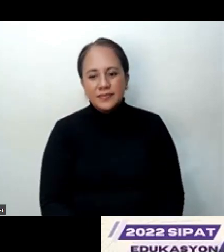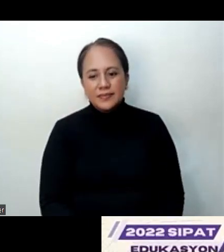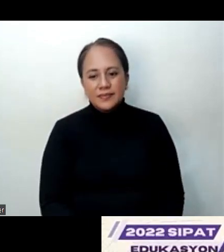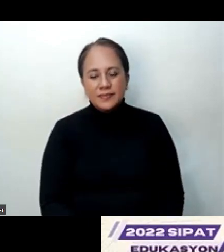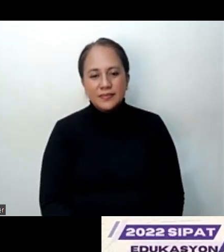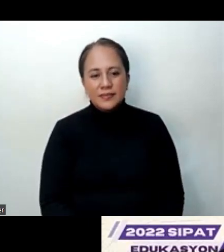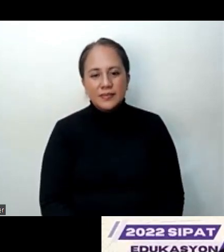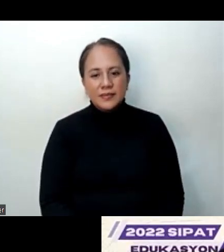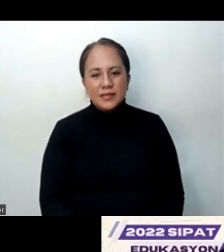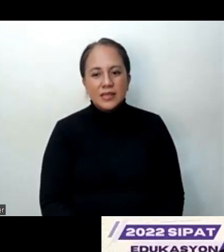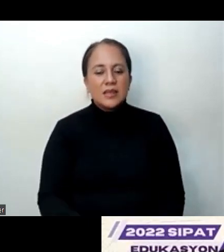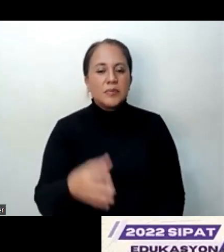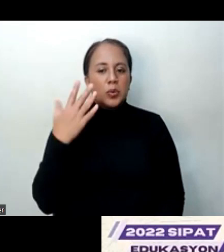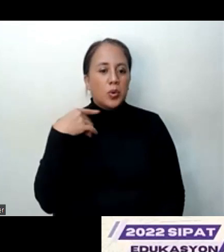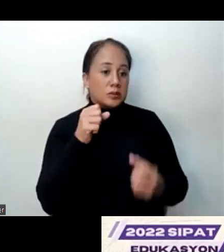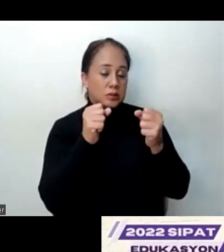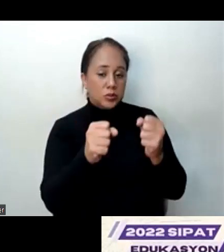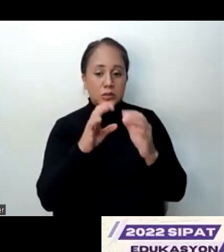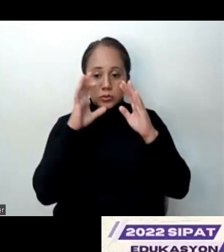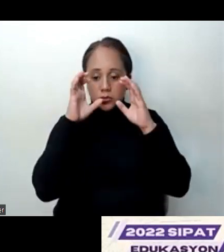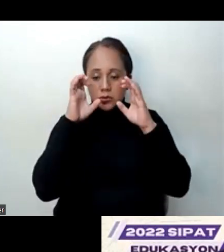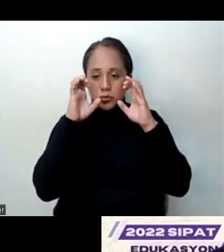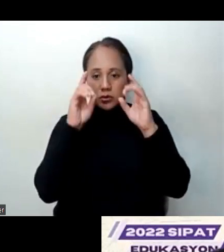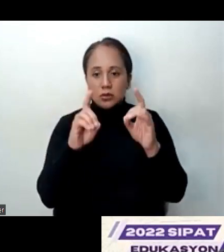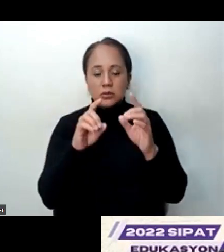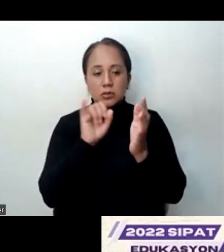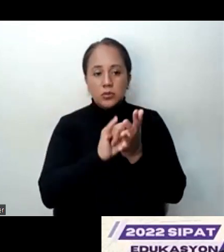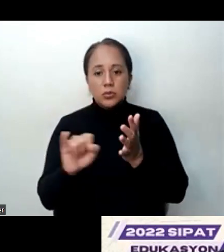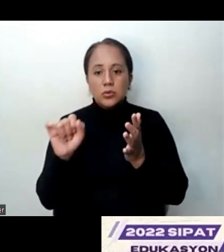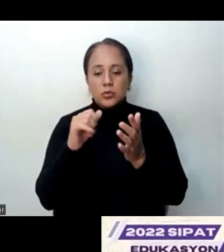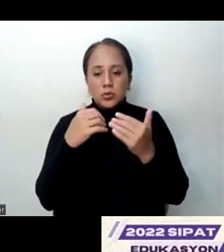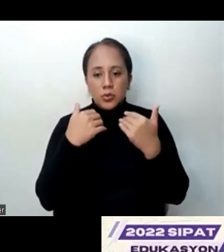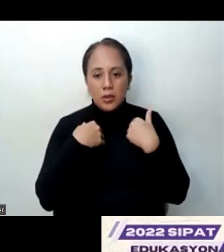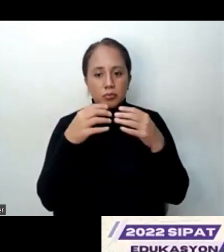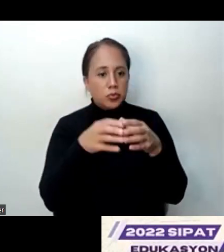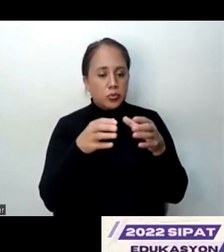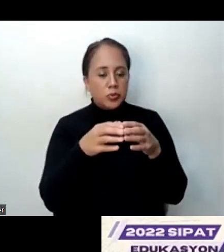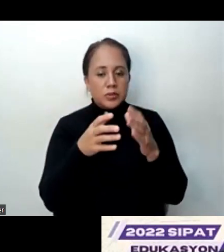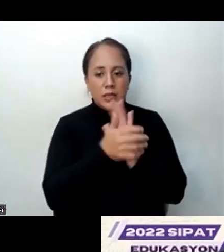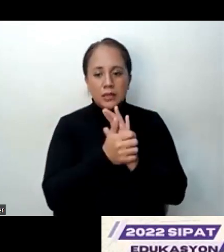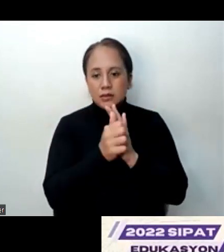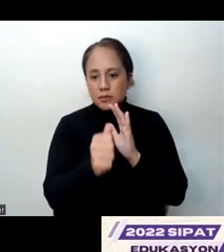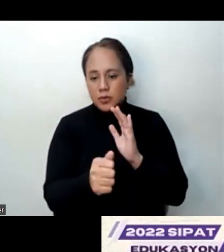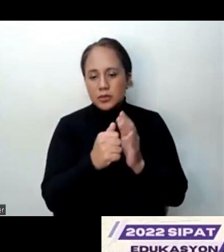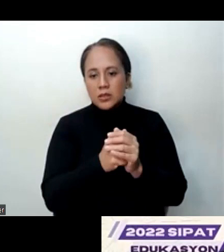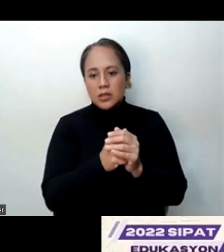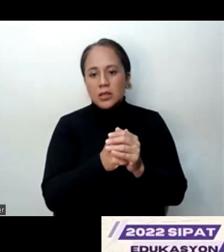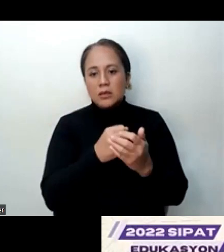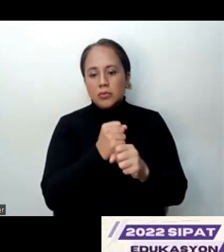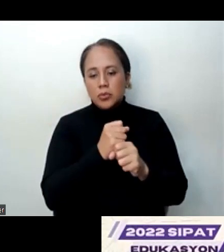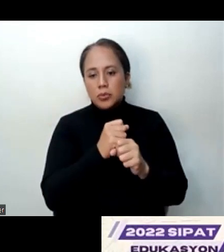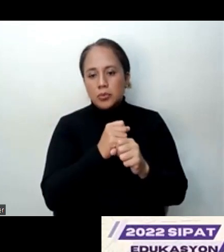It's parang one strategy then for educational institutions to have a group of experts curate